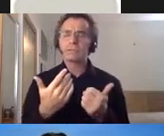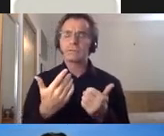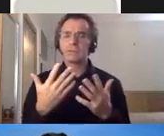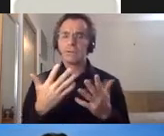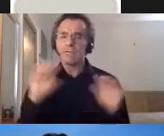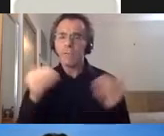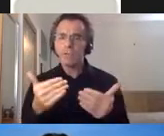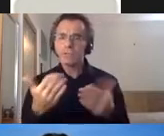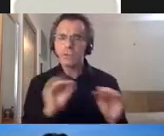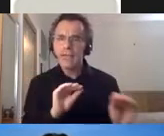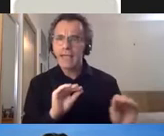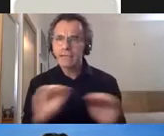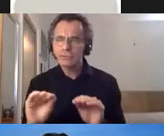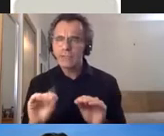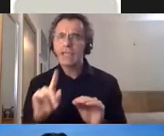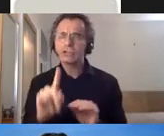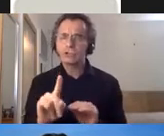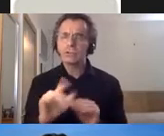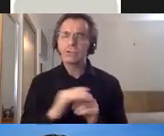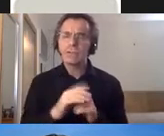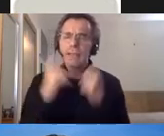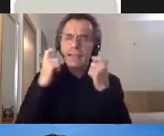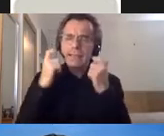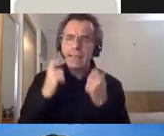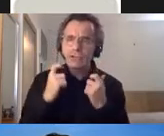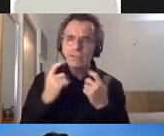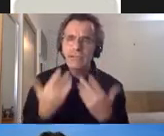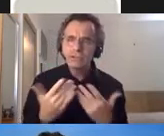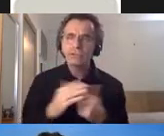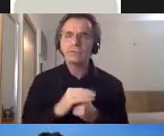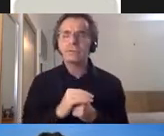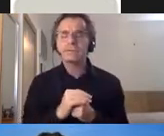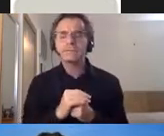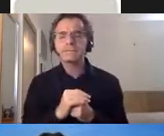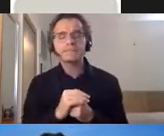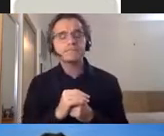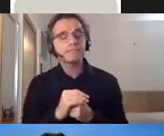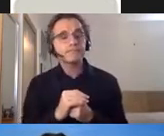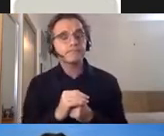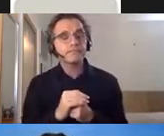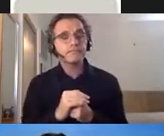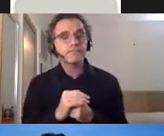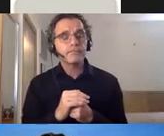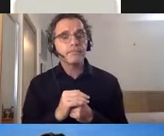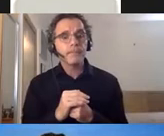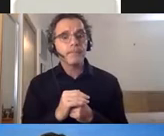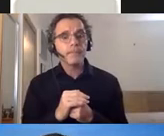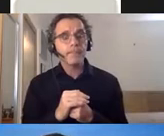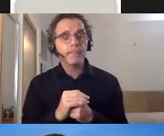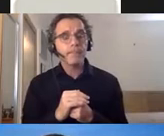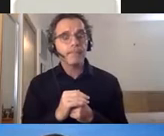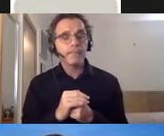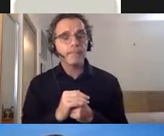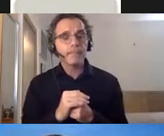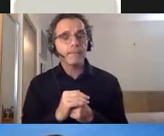and funded by Disability Research on Learning and Living and Learning. Now, what are accessibility plans? Or to